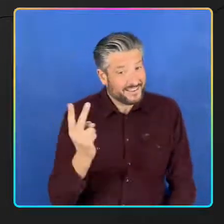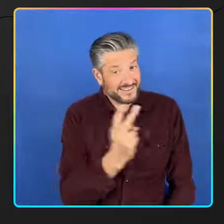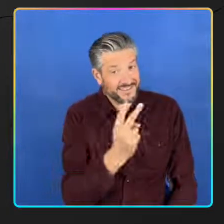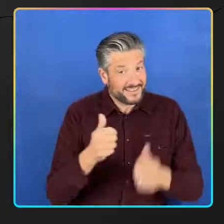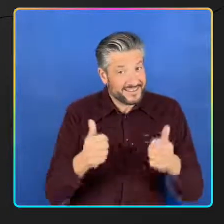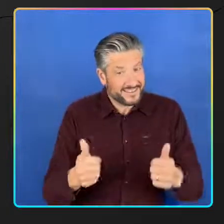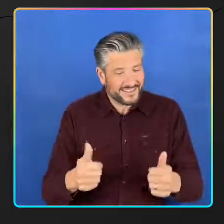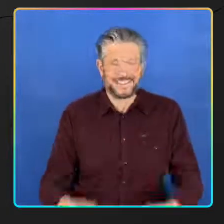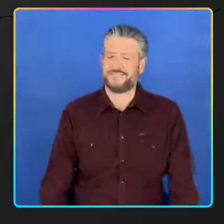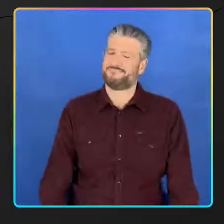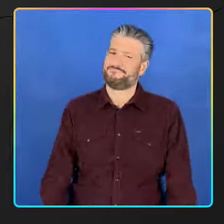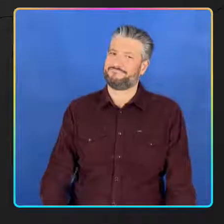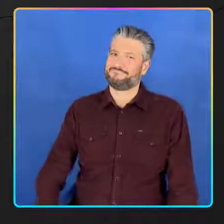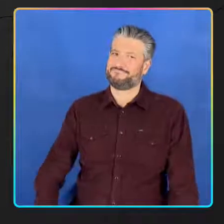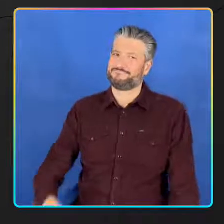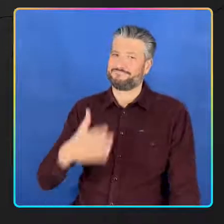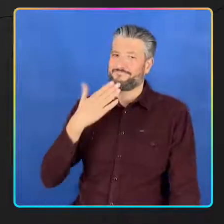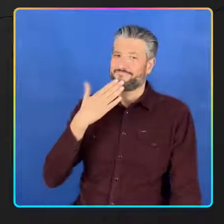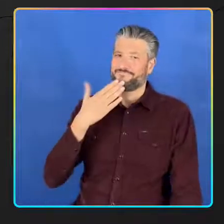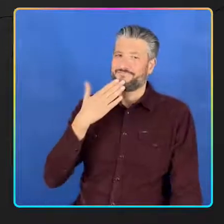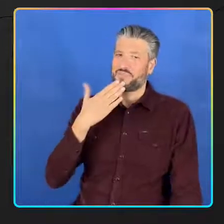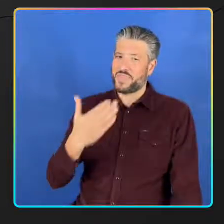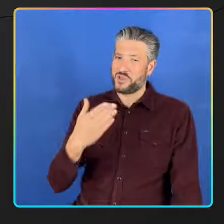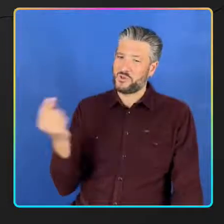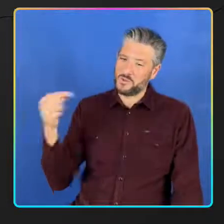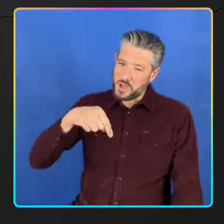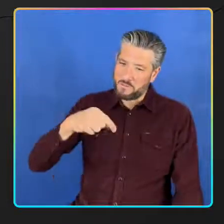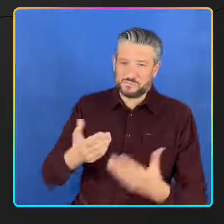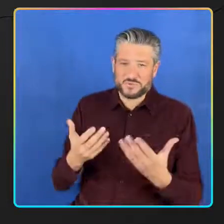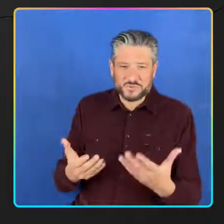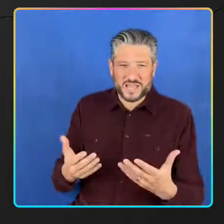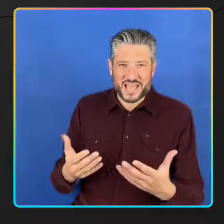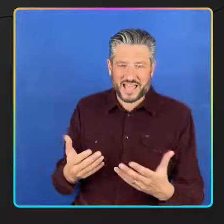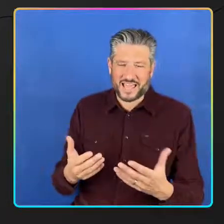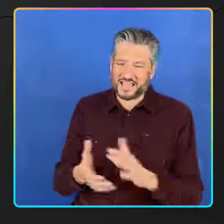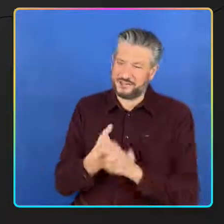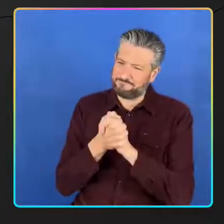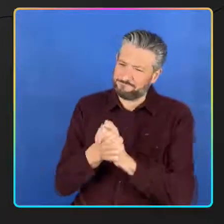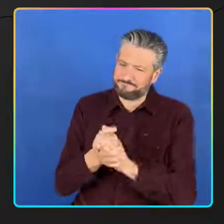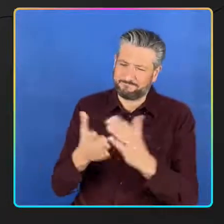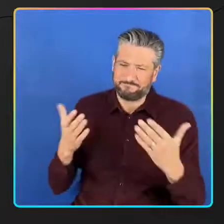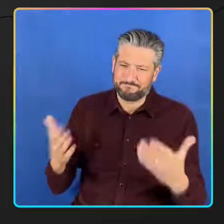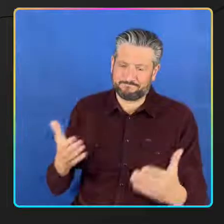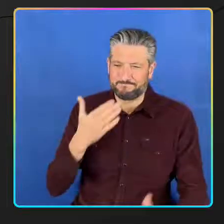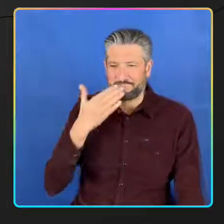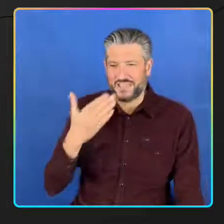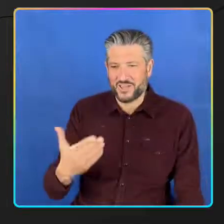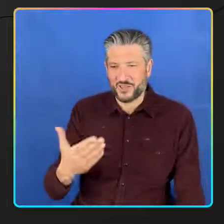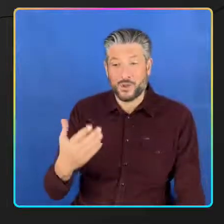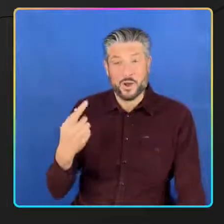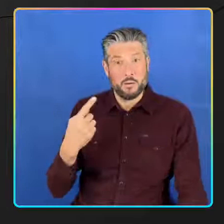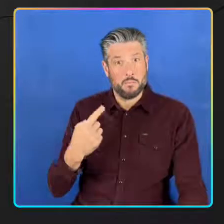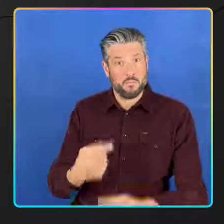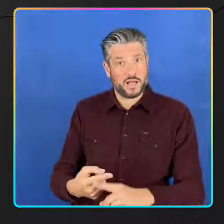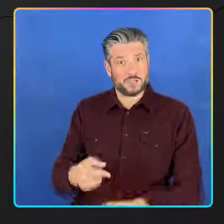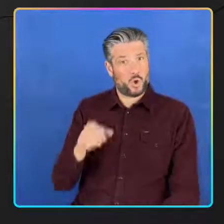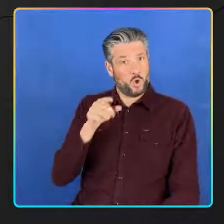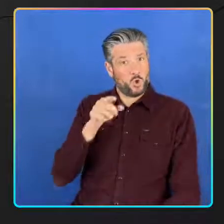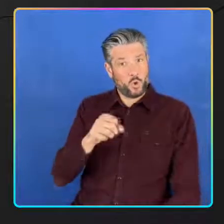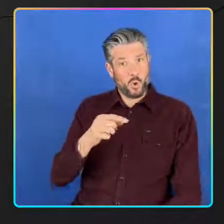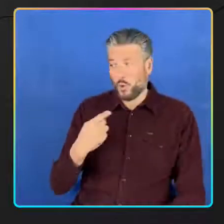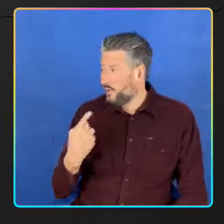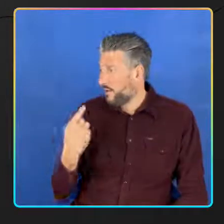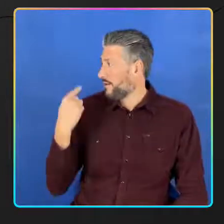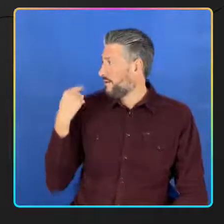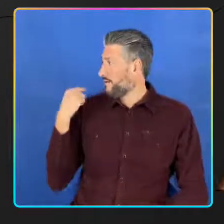Hey, thank you so much for joining us. We really appreciate it. Also, wonderful background. Love the